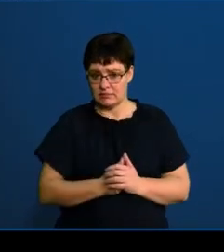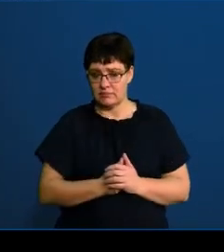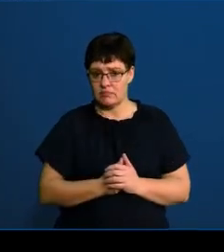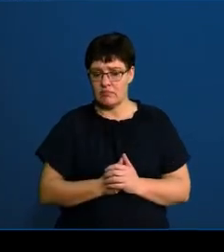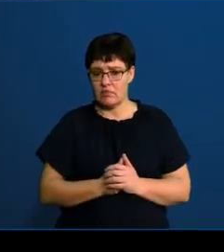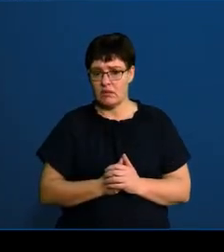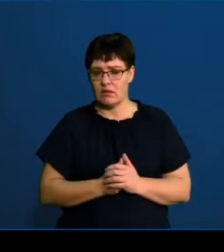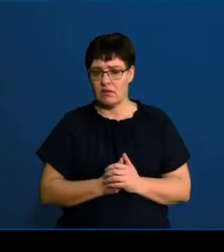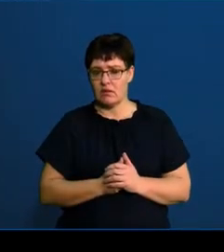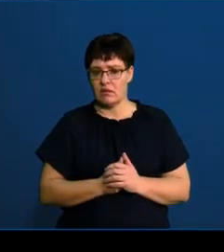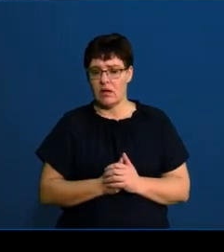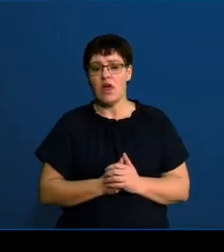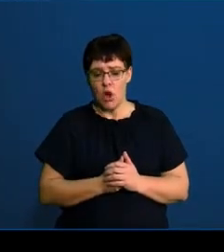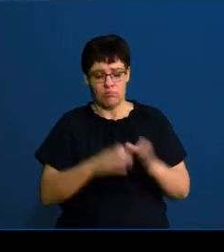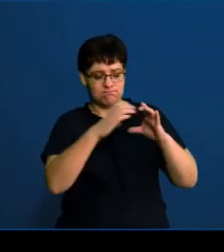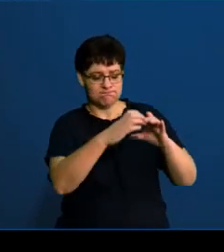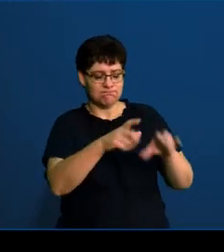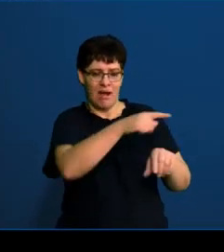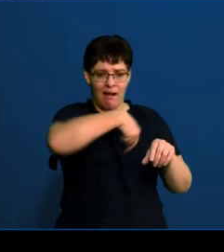account, my meter readings is here.